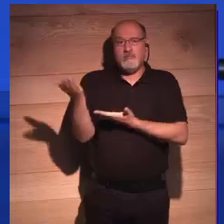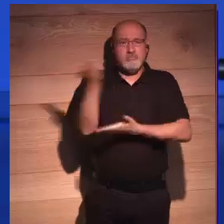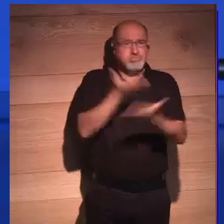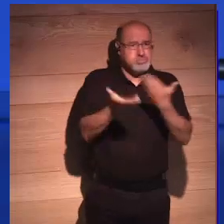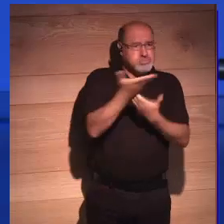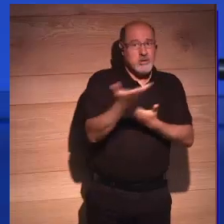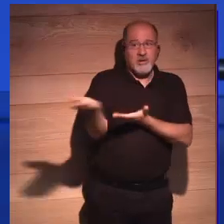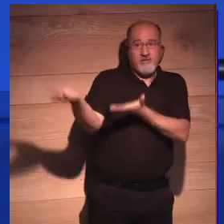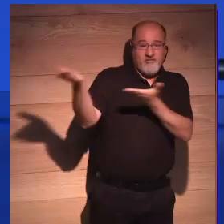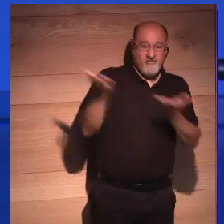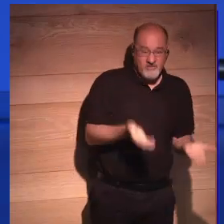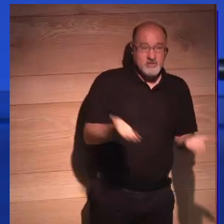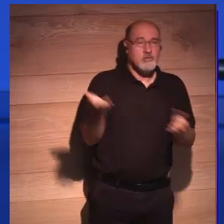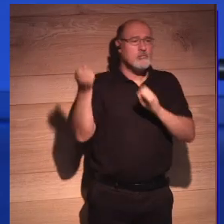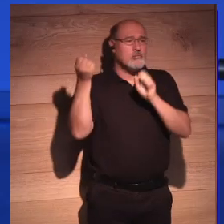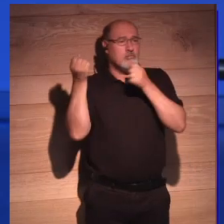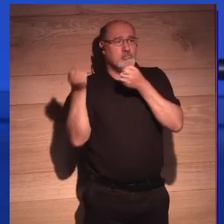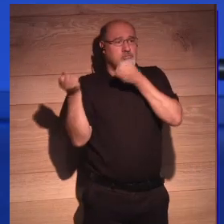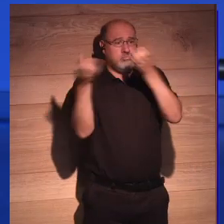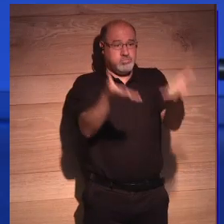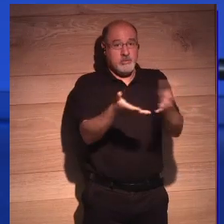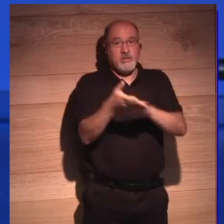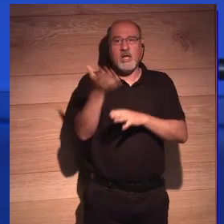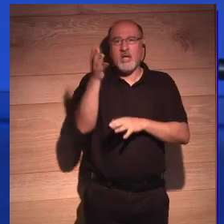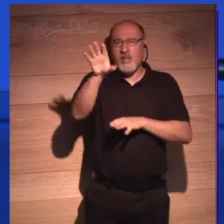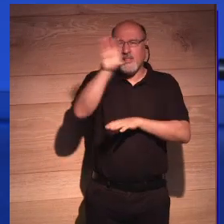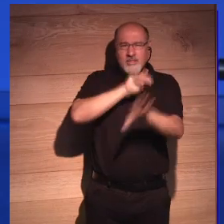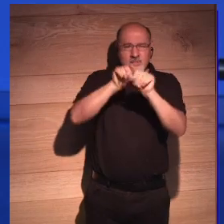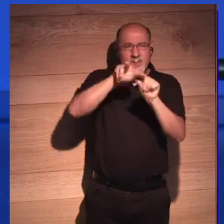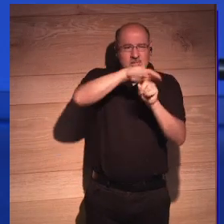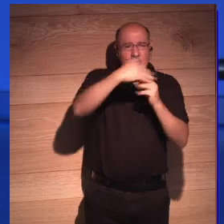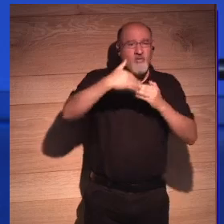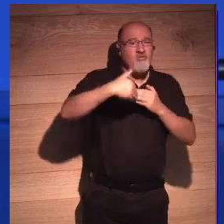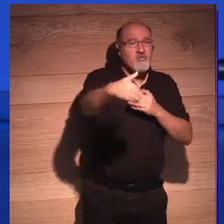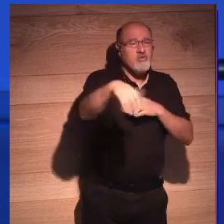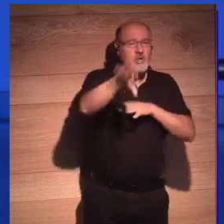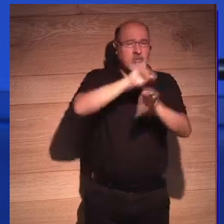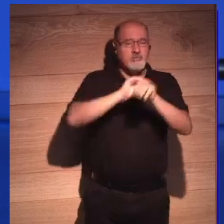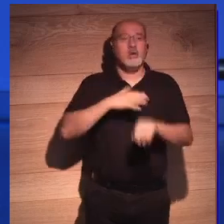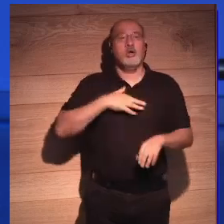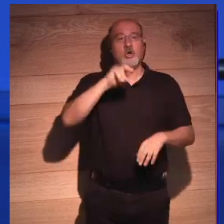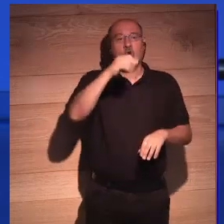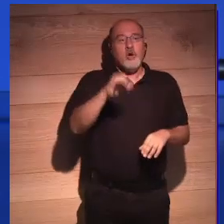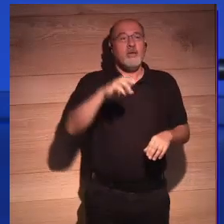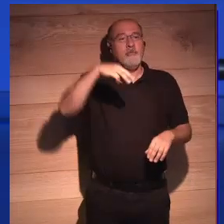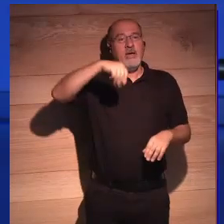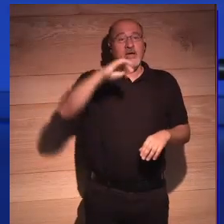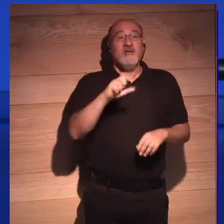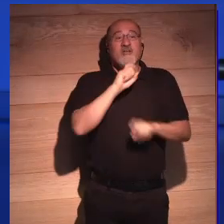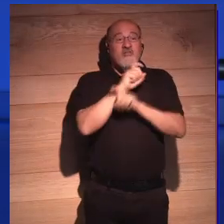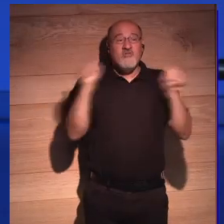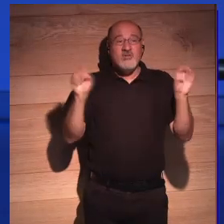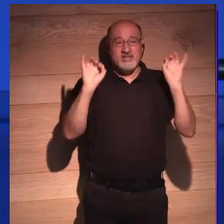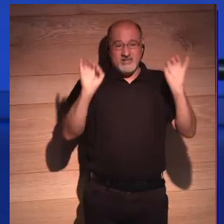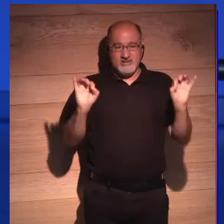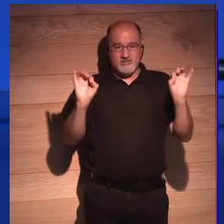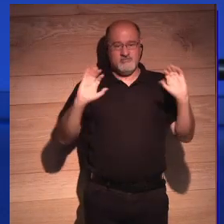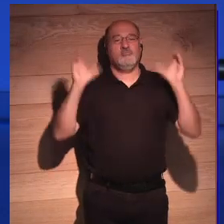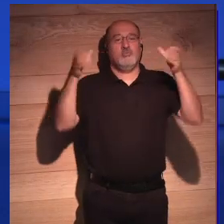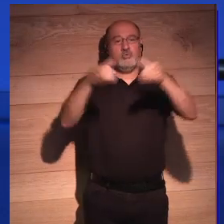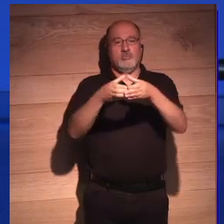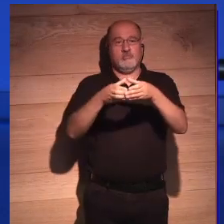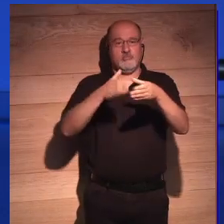to understand better the different scenarios for the future that we have right now. Robert McNicholas,